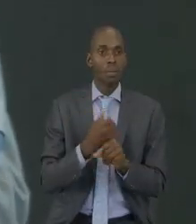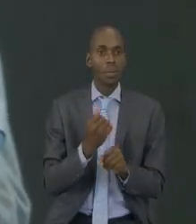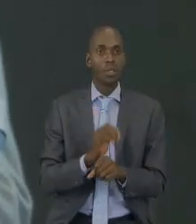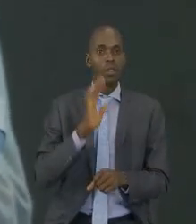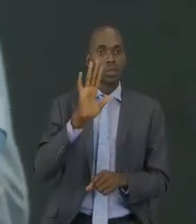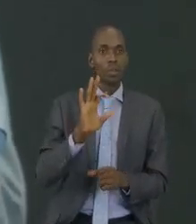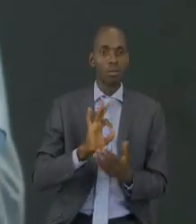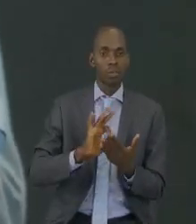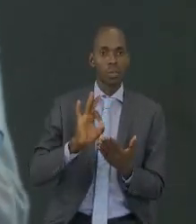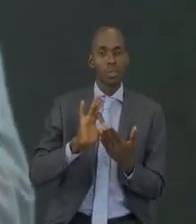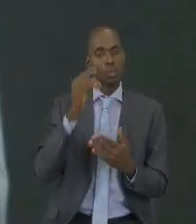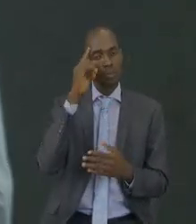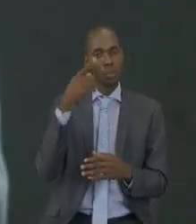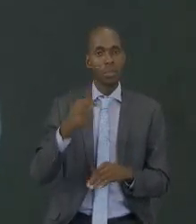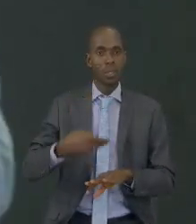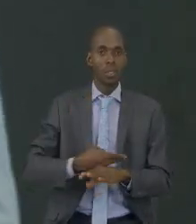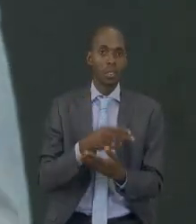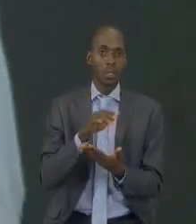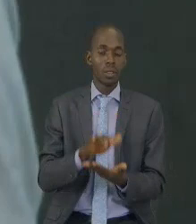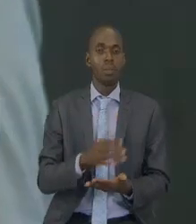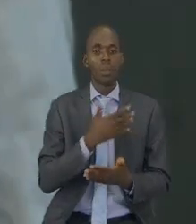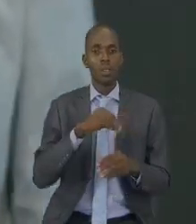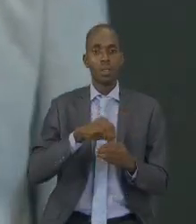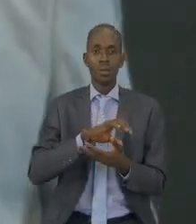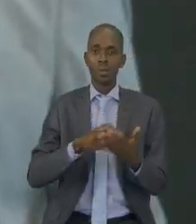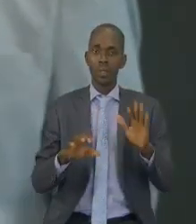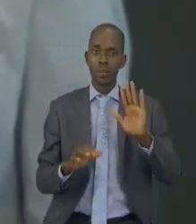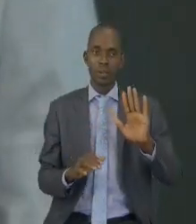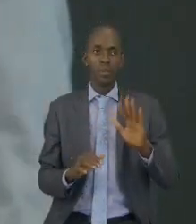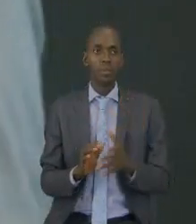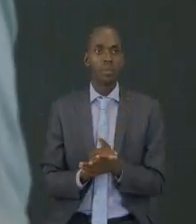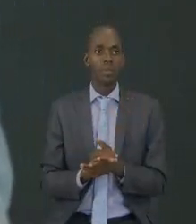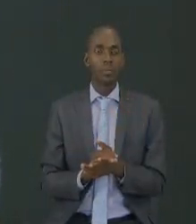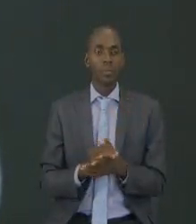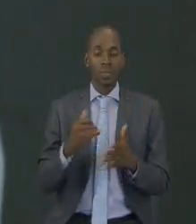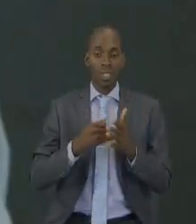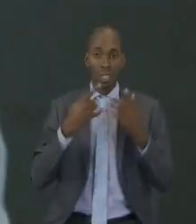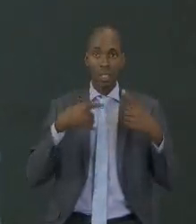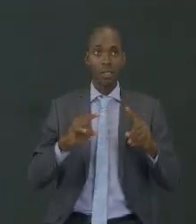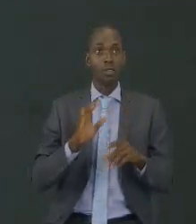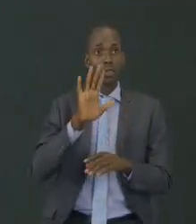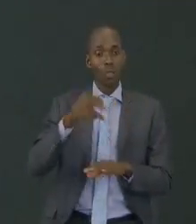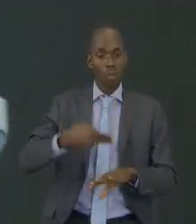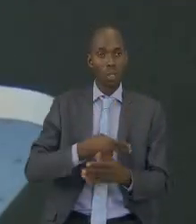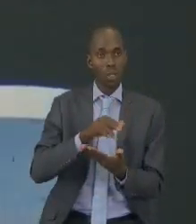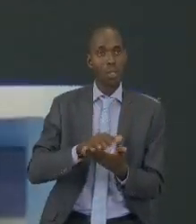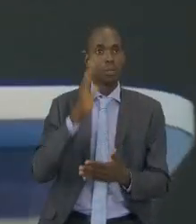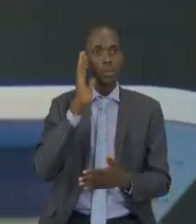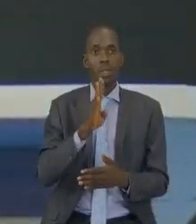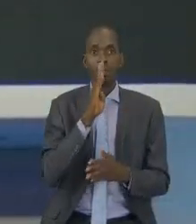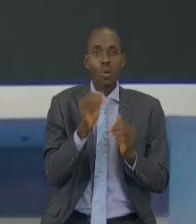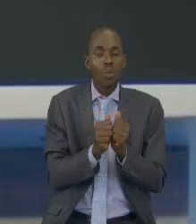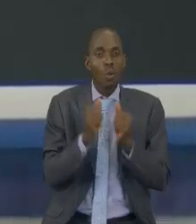your count for the lamb." And then in verse 5, it declares, "Your lamb shall be